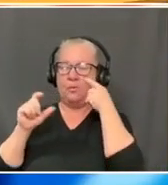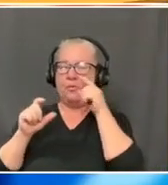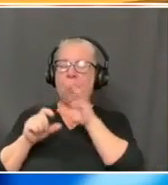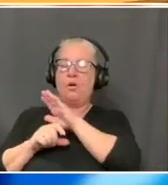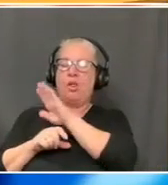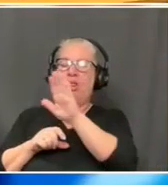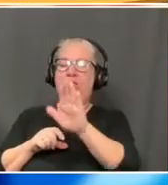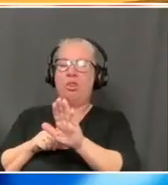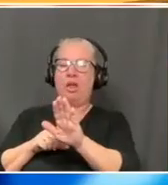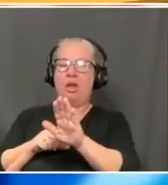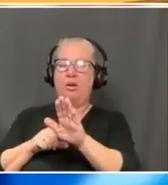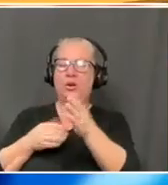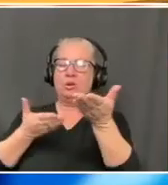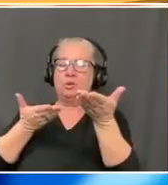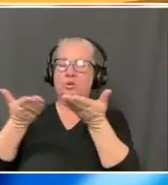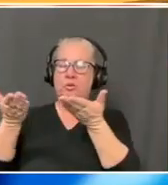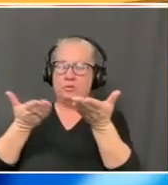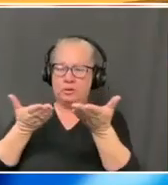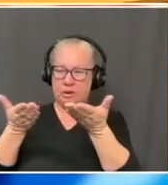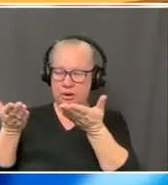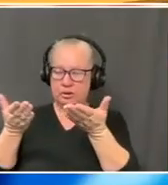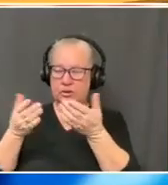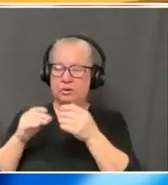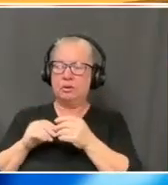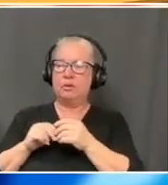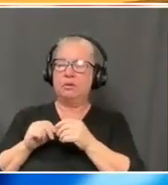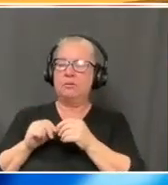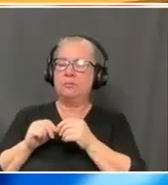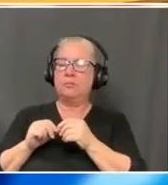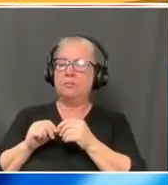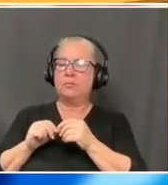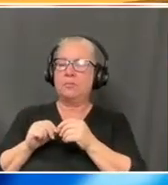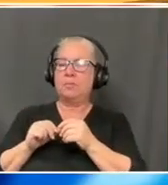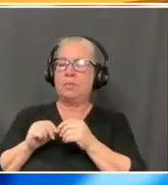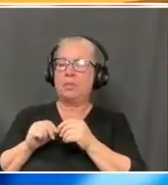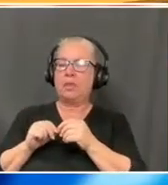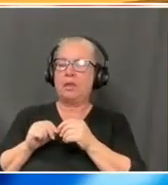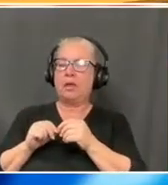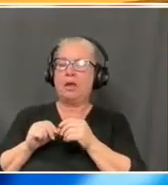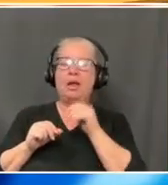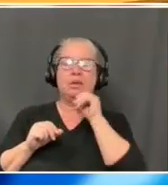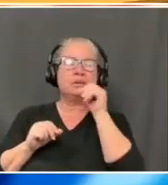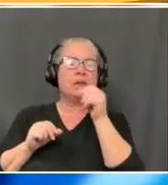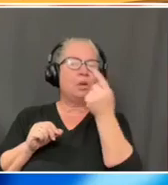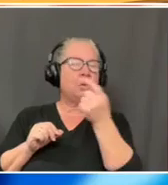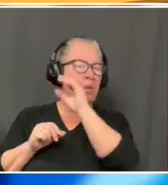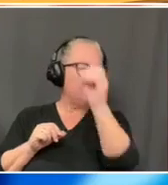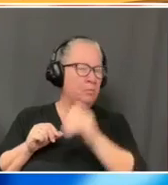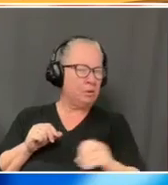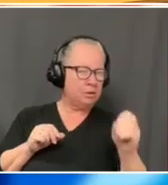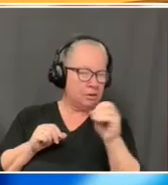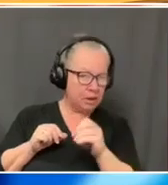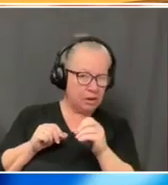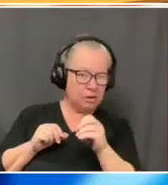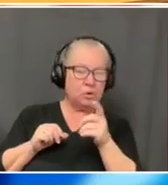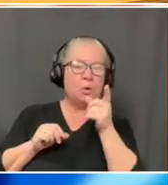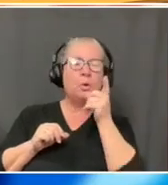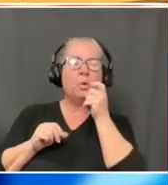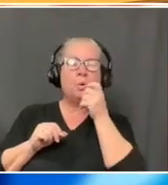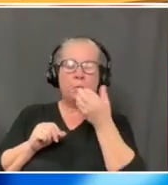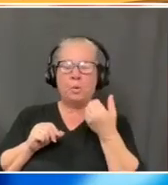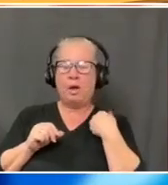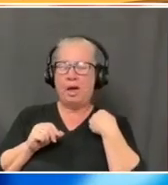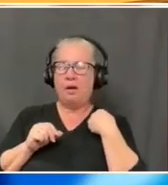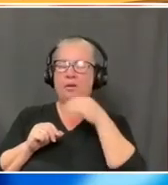overall special education that is not just about the percentages of students that are identified to have disabilities and have an